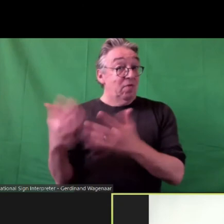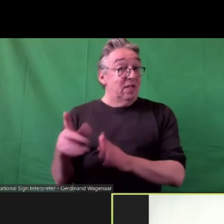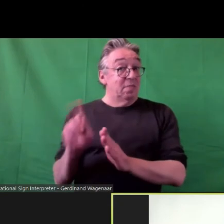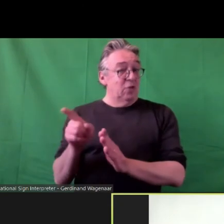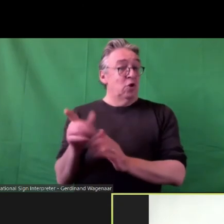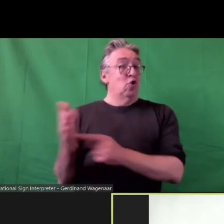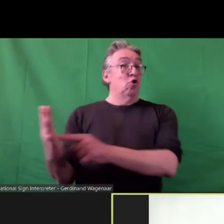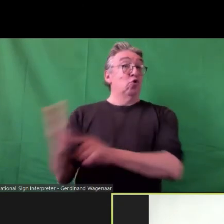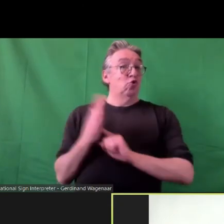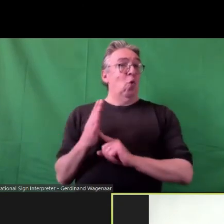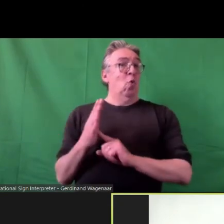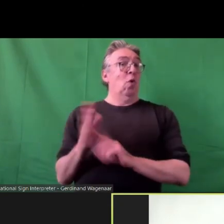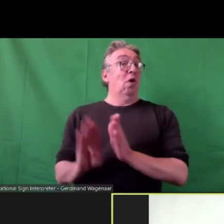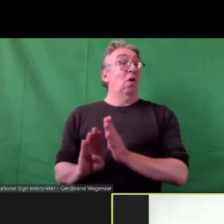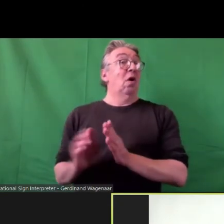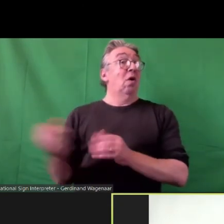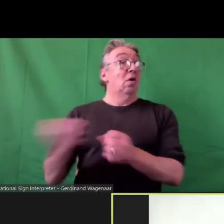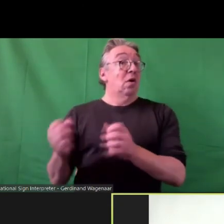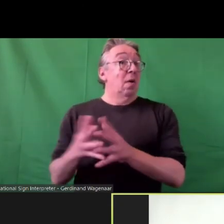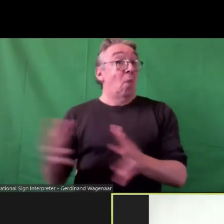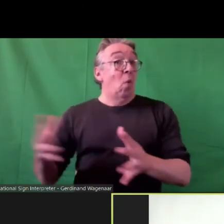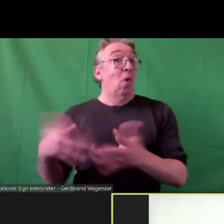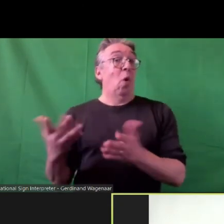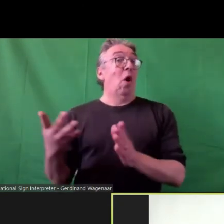employment towards persons with disabilities.